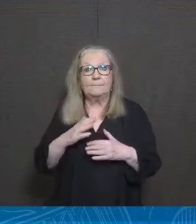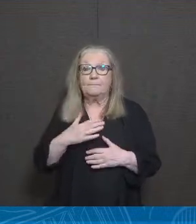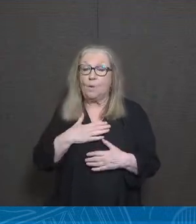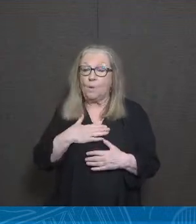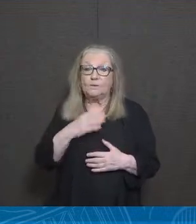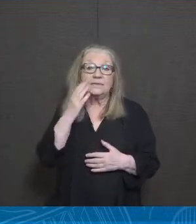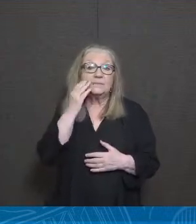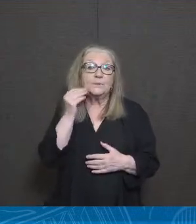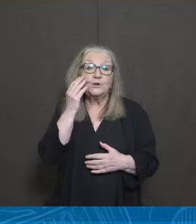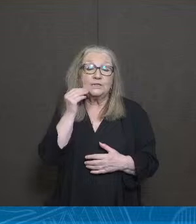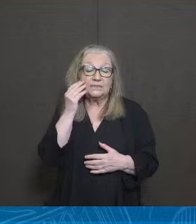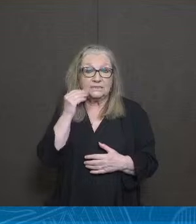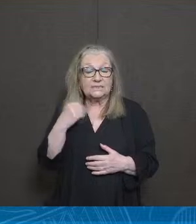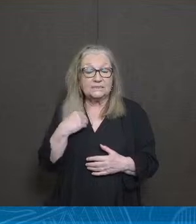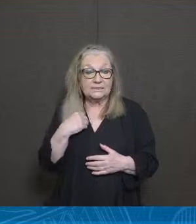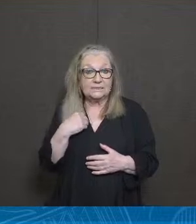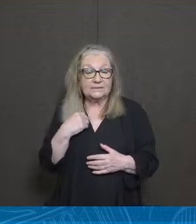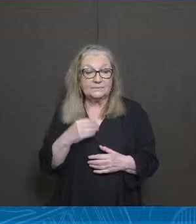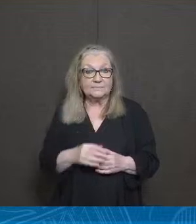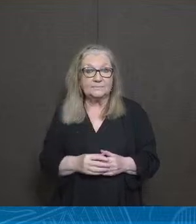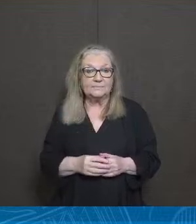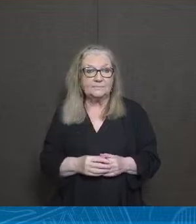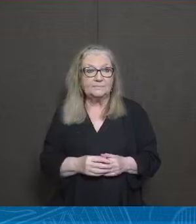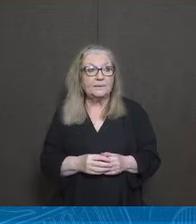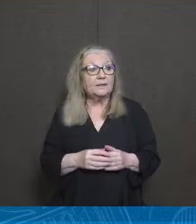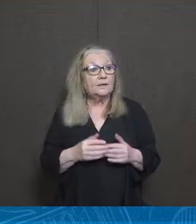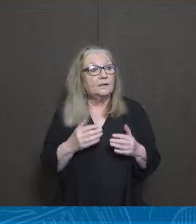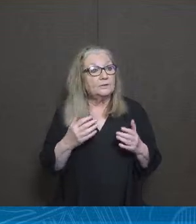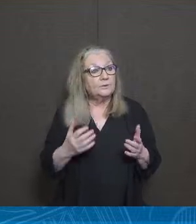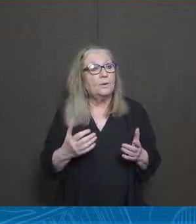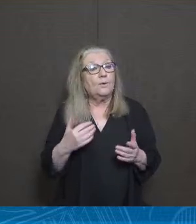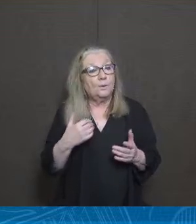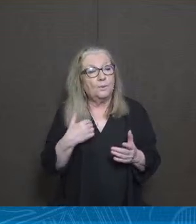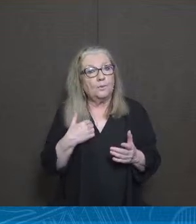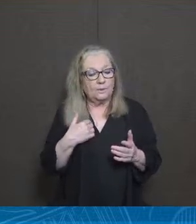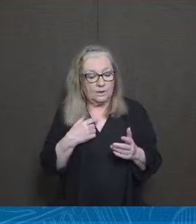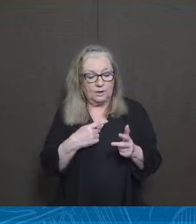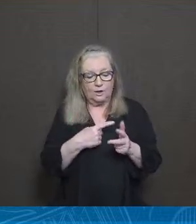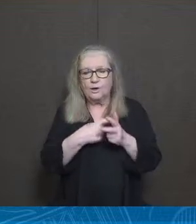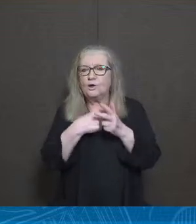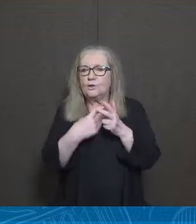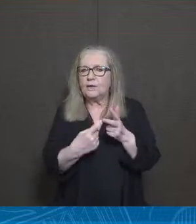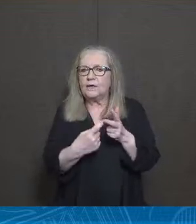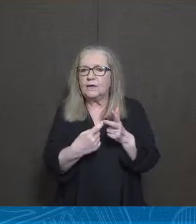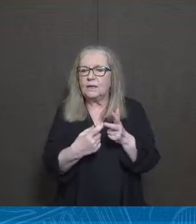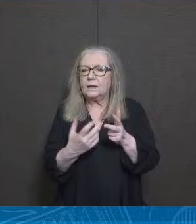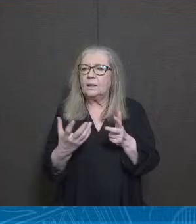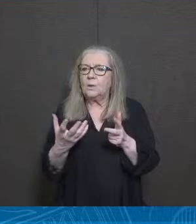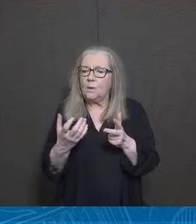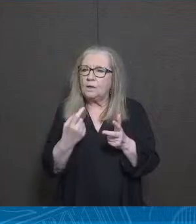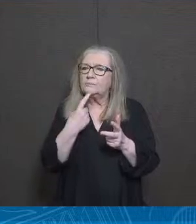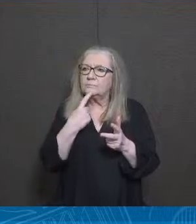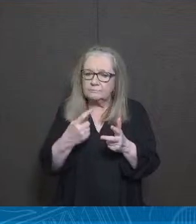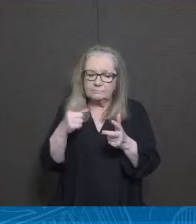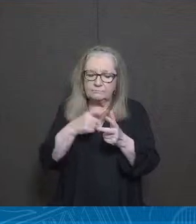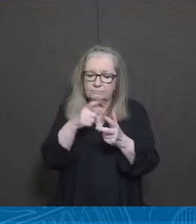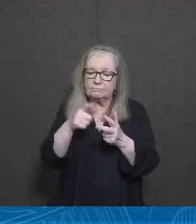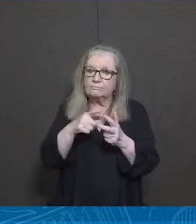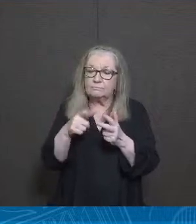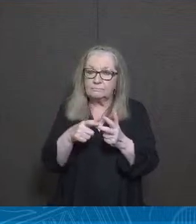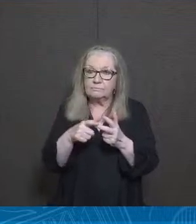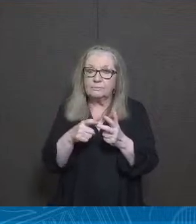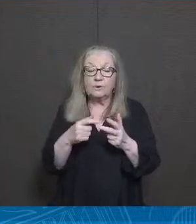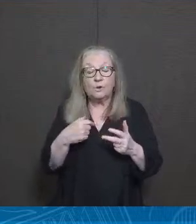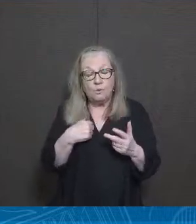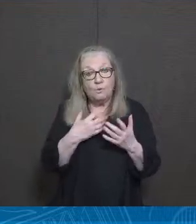personal experience throughout these years. So basically, I have 3 main points that I want to tell you, and at the same time,